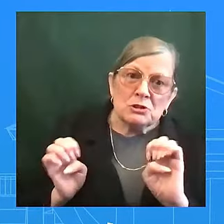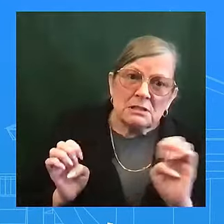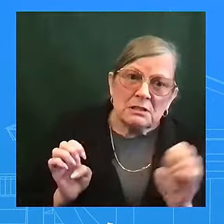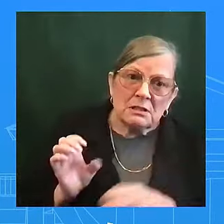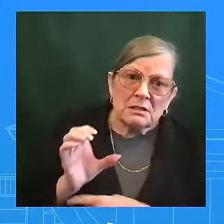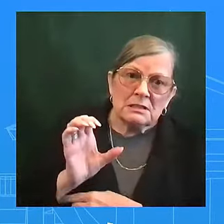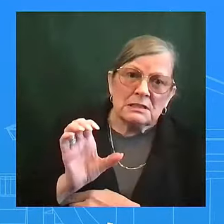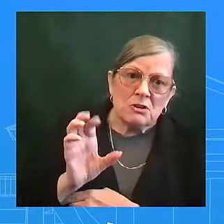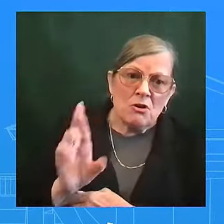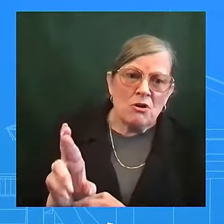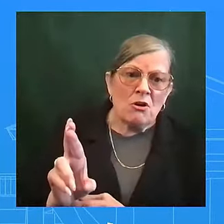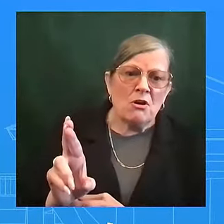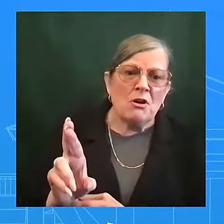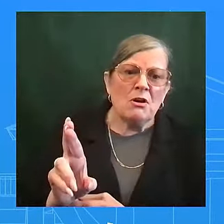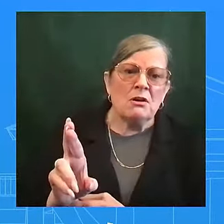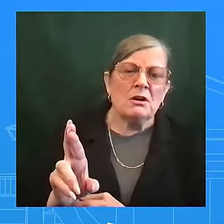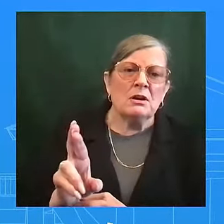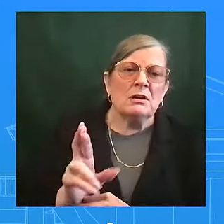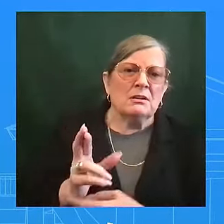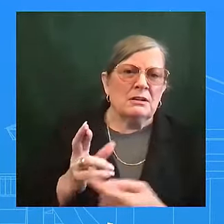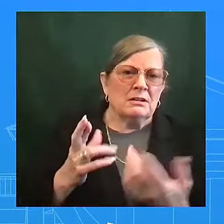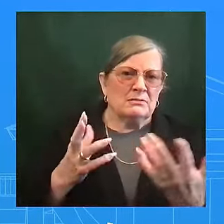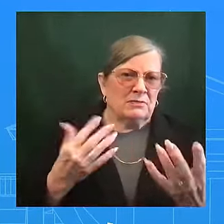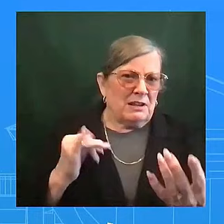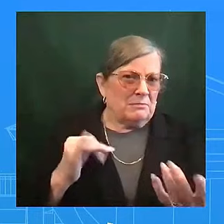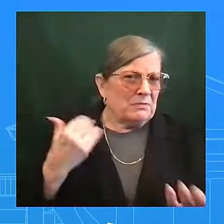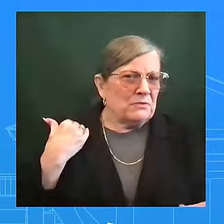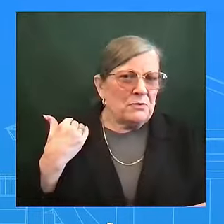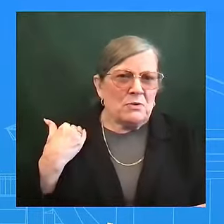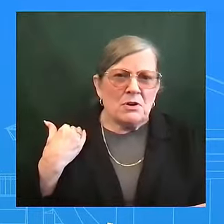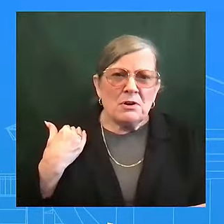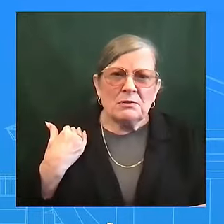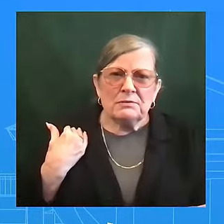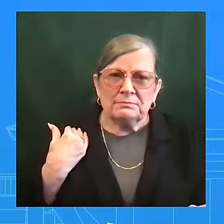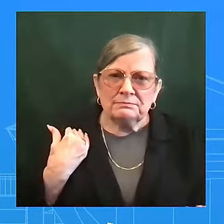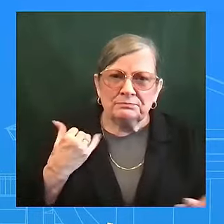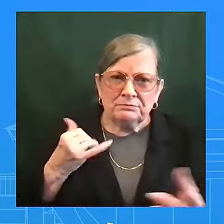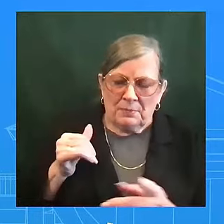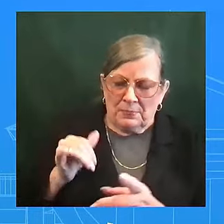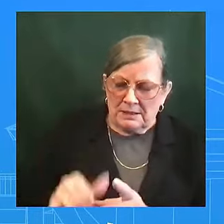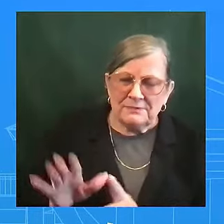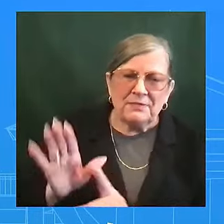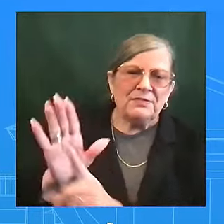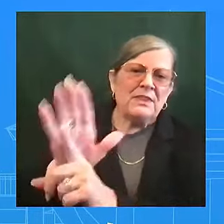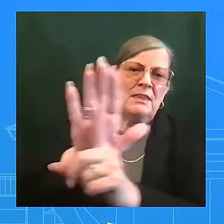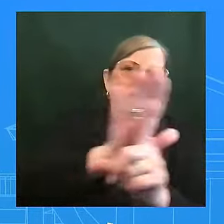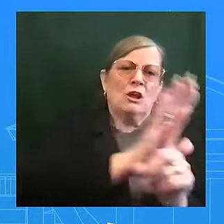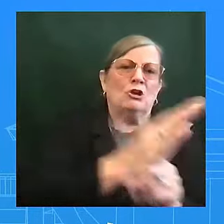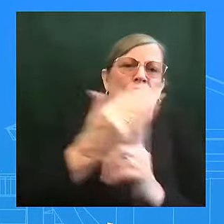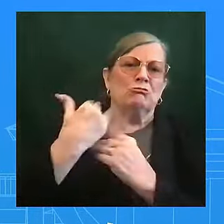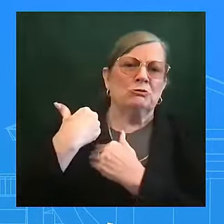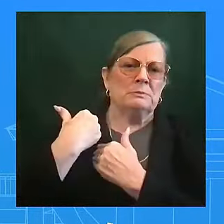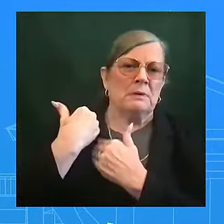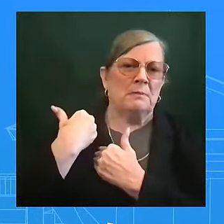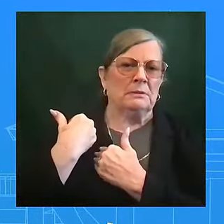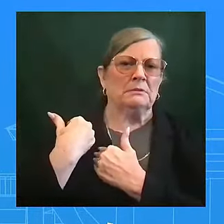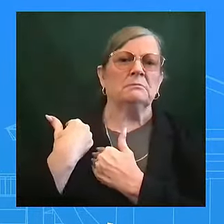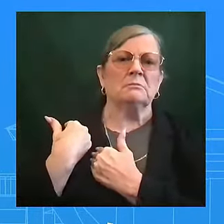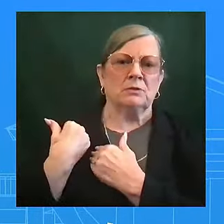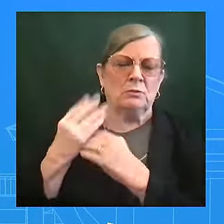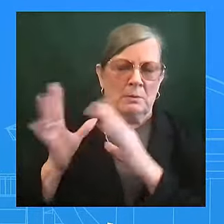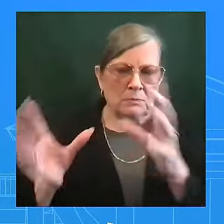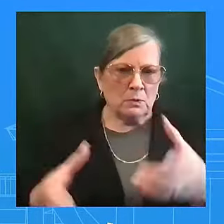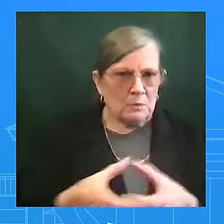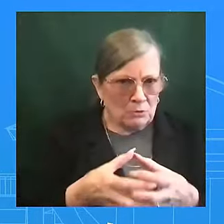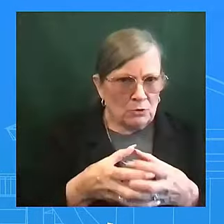before, in a bipartisan way. It is their number one job. Again, OMB and our Ledge Affairs Office. And to your second question, the president